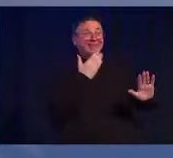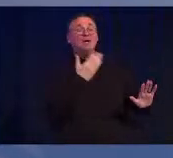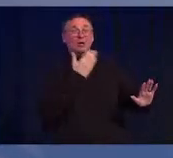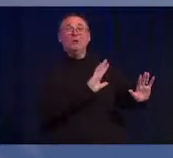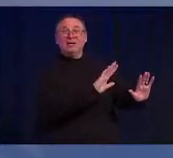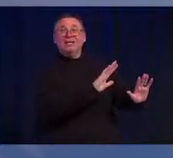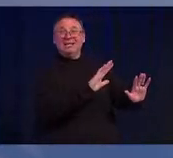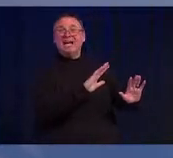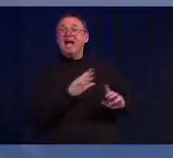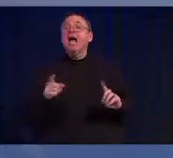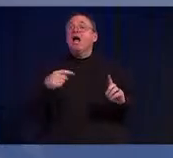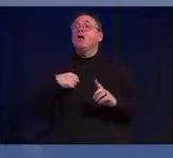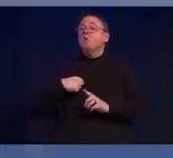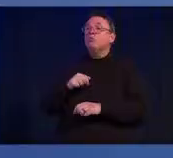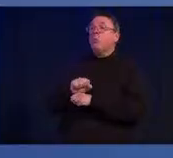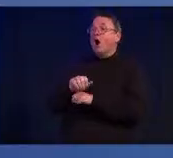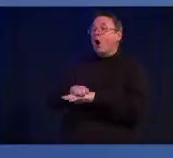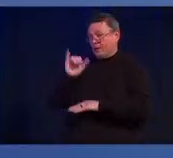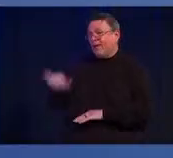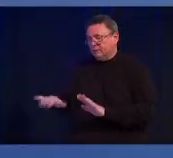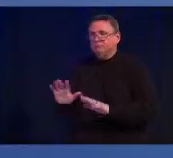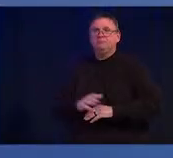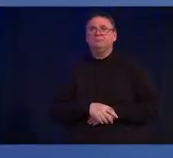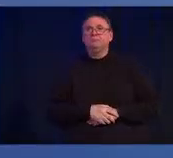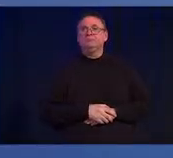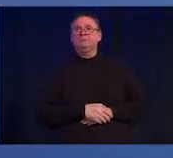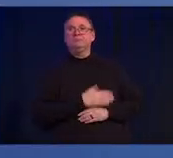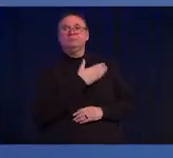that weigh in on it. Mr. Rainwater.